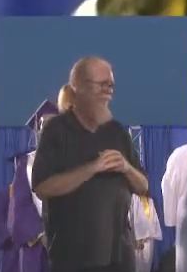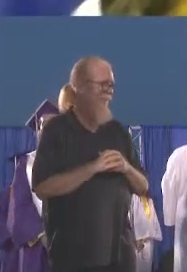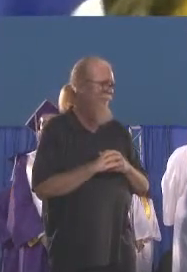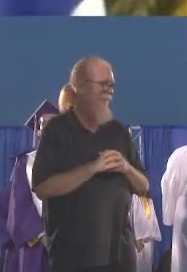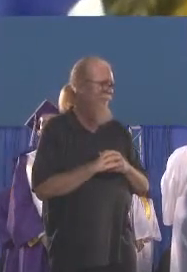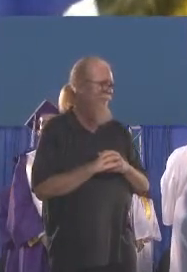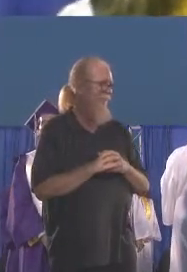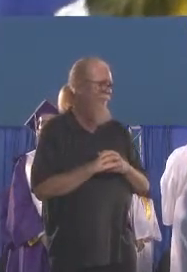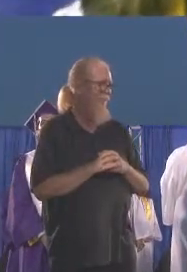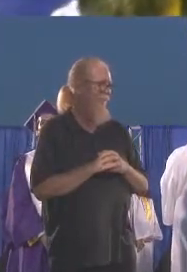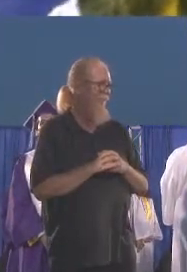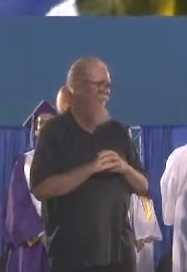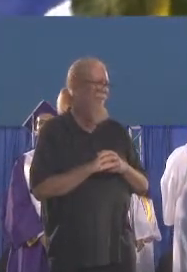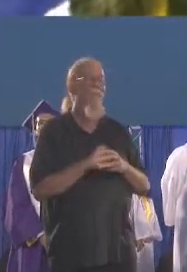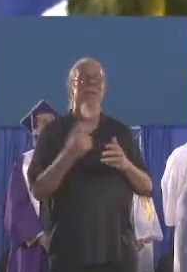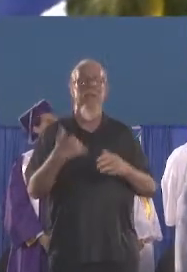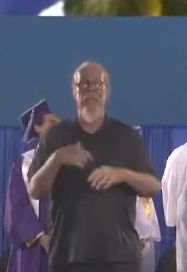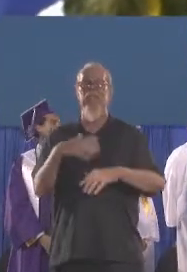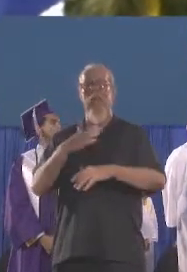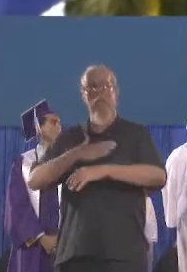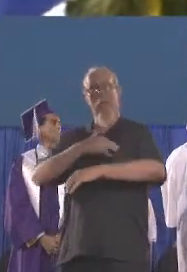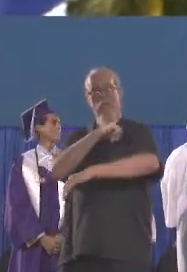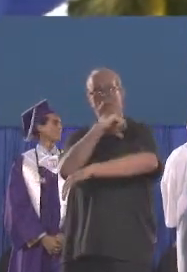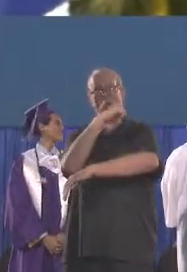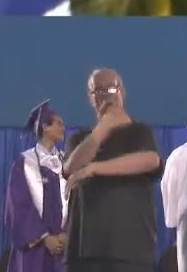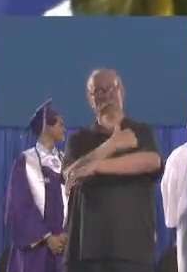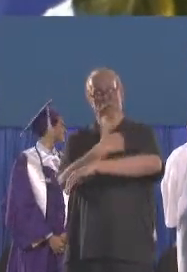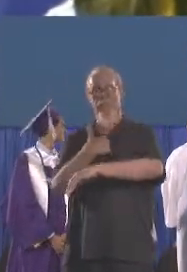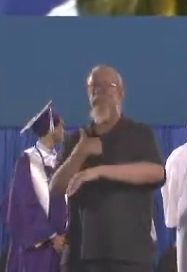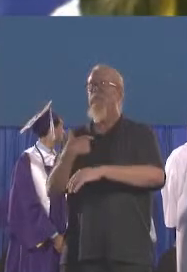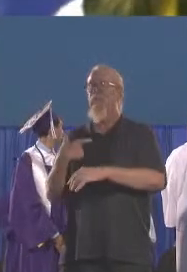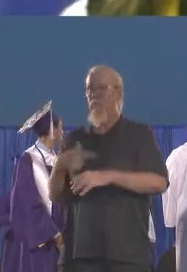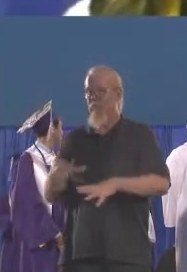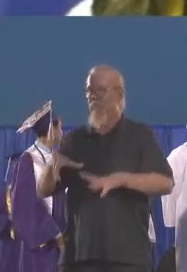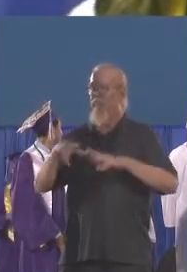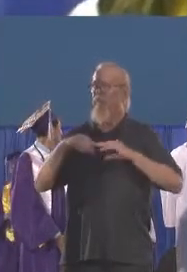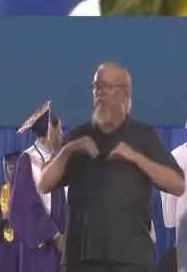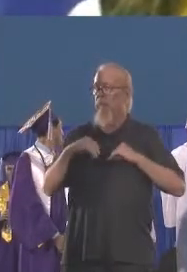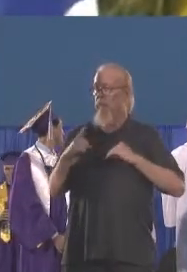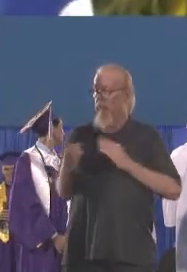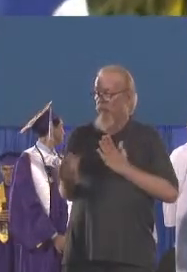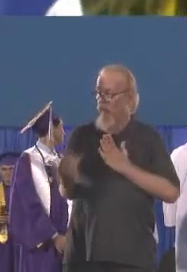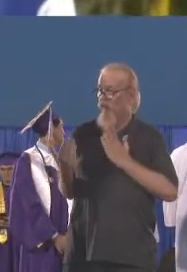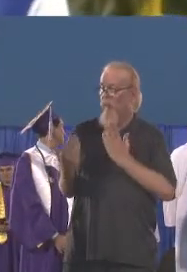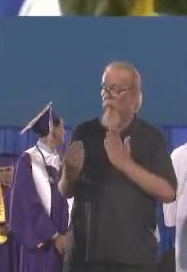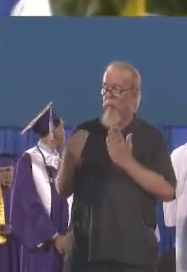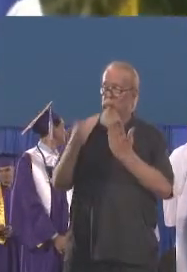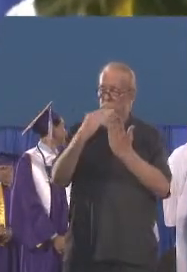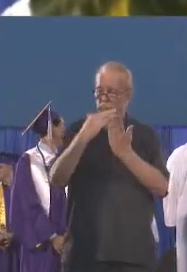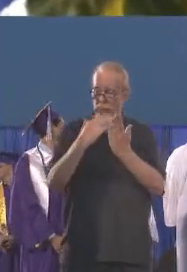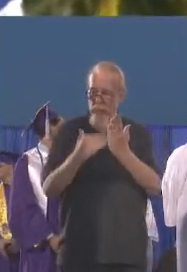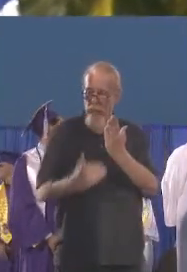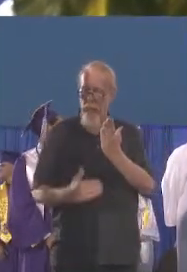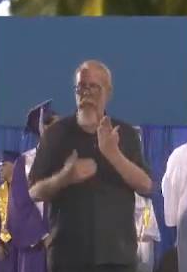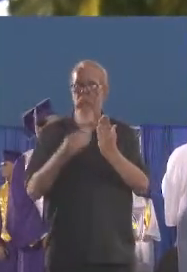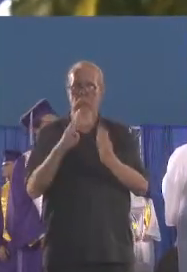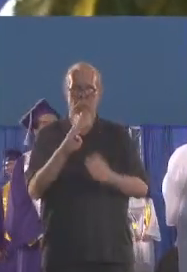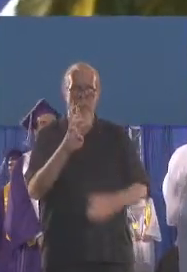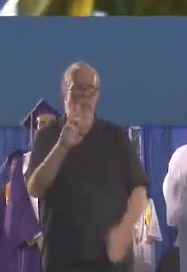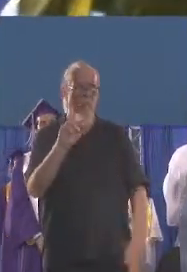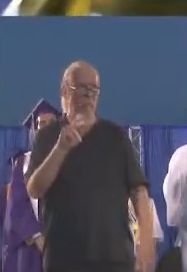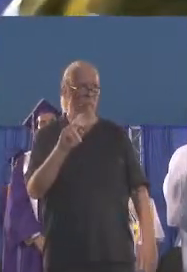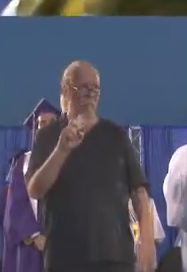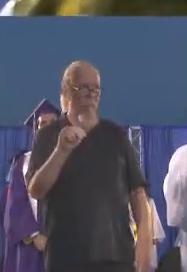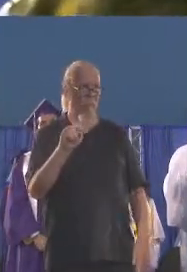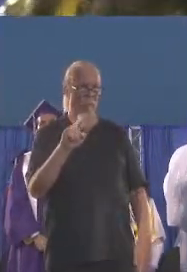By the authority vested in me, I hereby accept the recommendation of the faculty and administration of Brackenridge High School